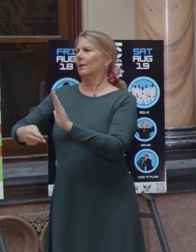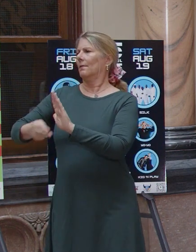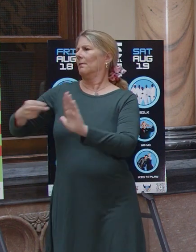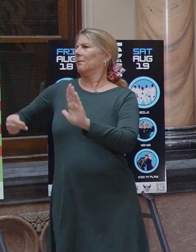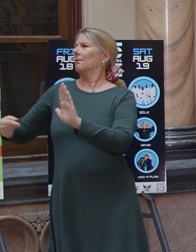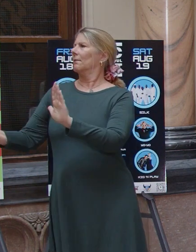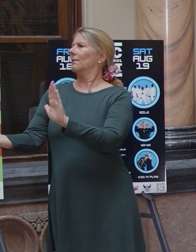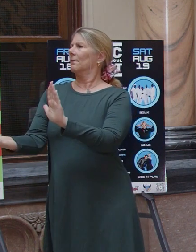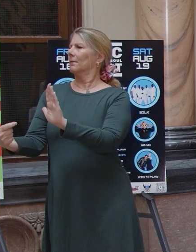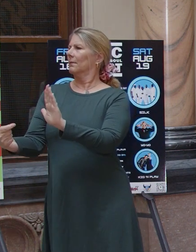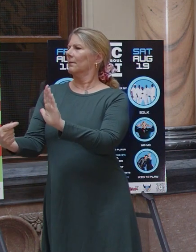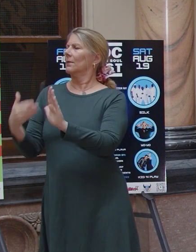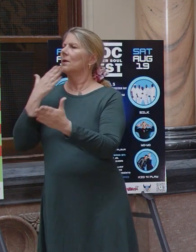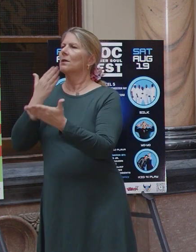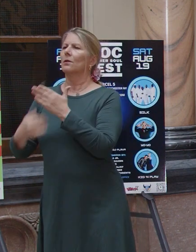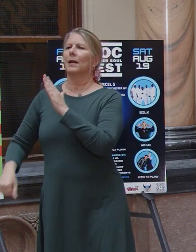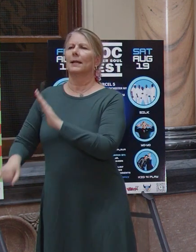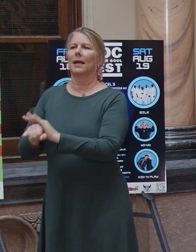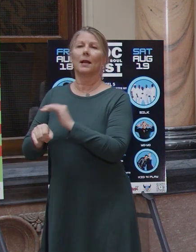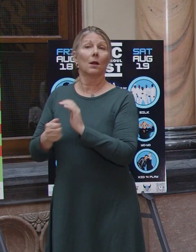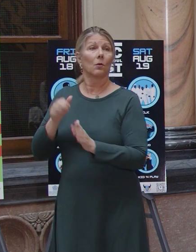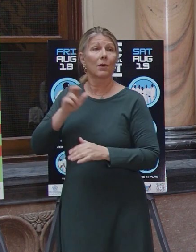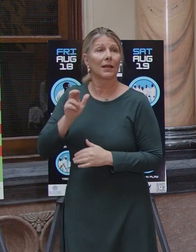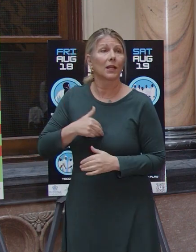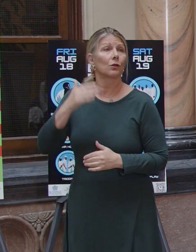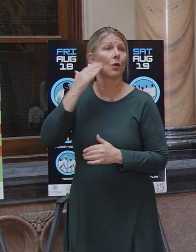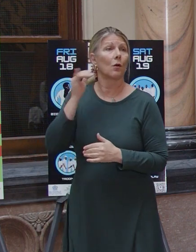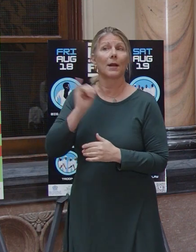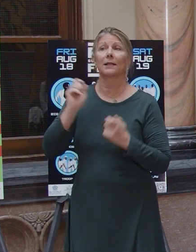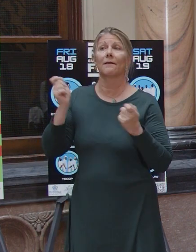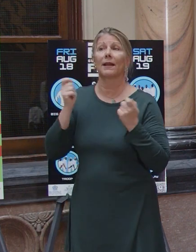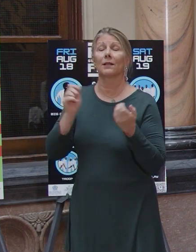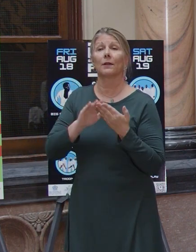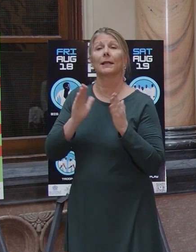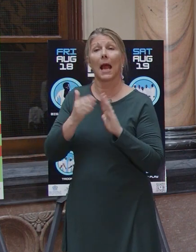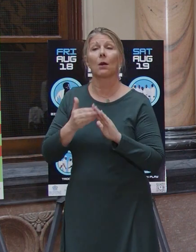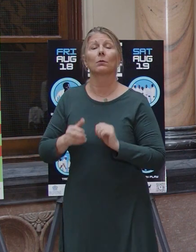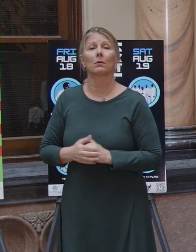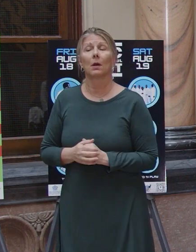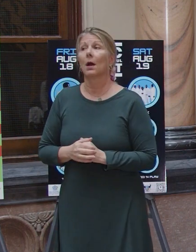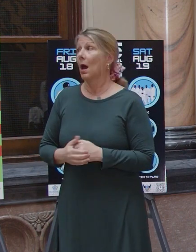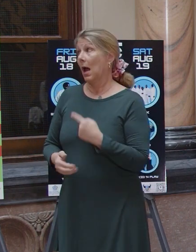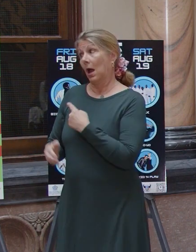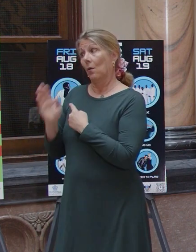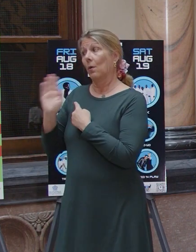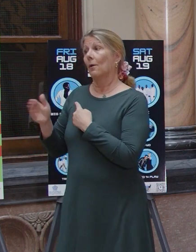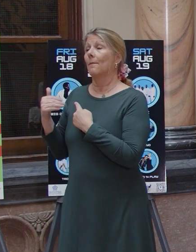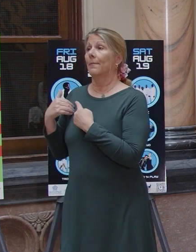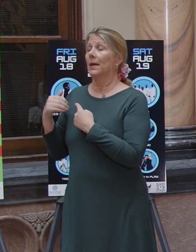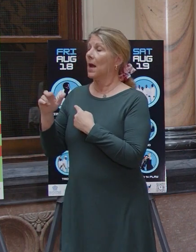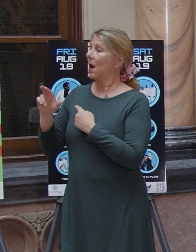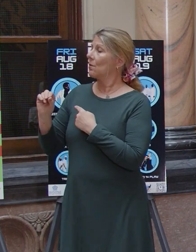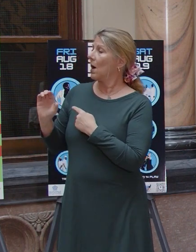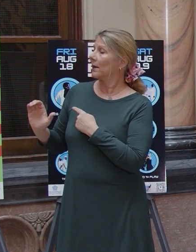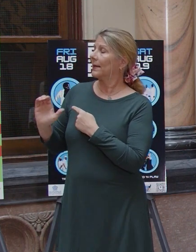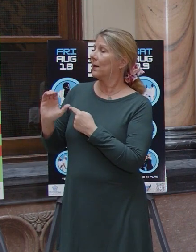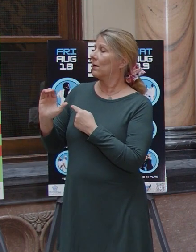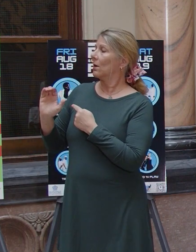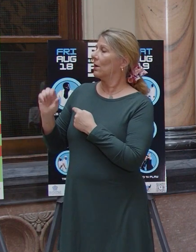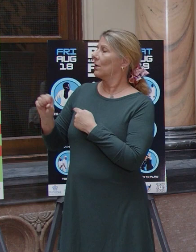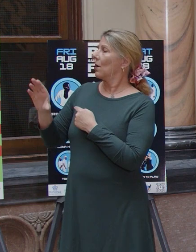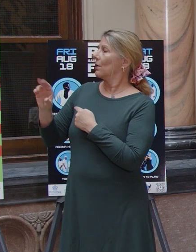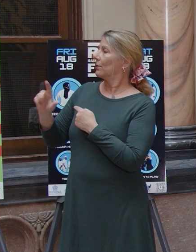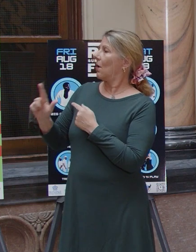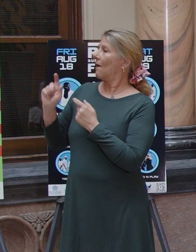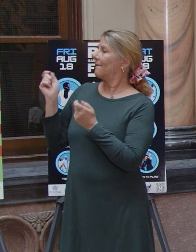have a festival like this, the Lilac Festival. We're known as the festival town. And what I love is that I'll be at Rock Summer Soul Fest, and I'll be next to somebody, and I say, where are you from? They say, I'm not from